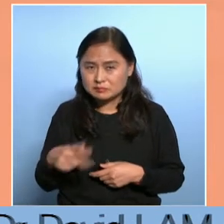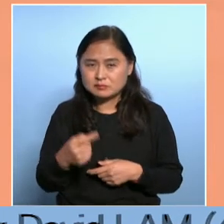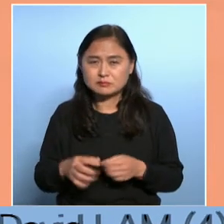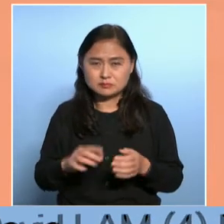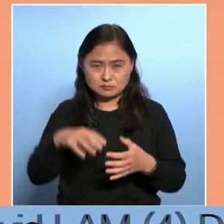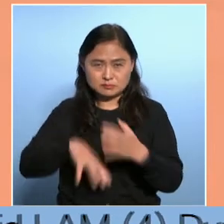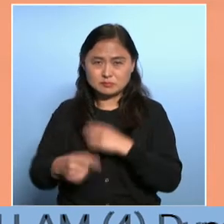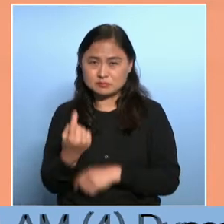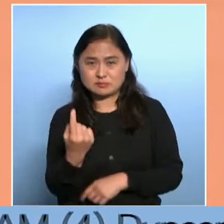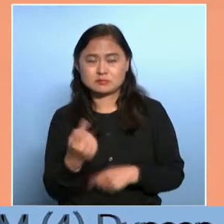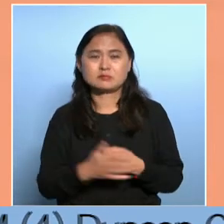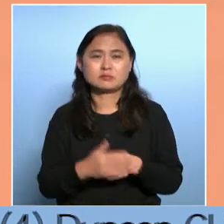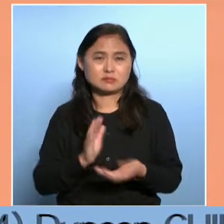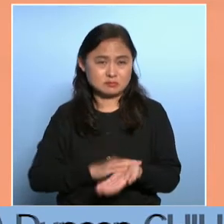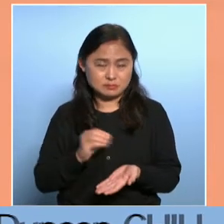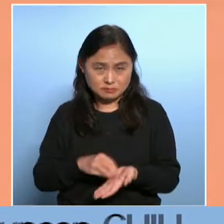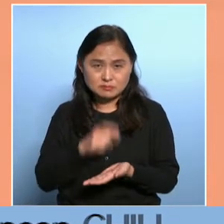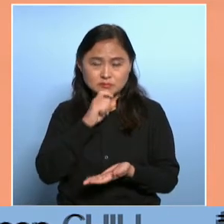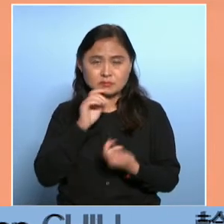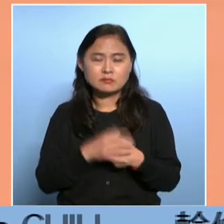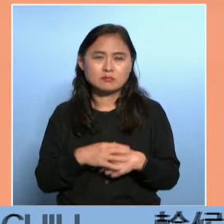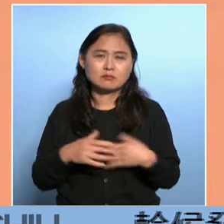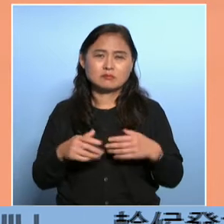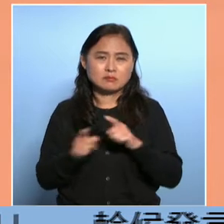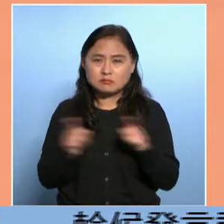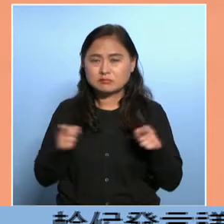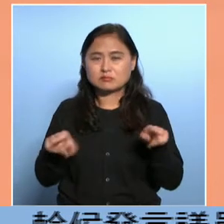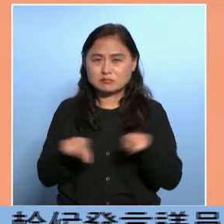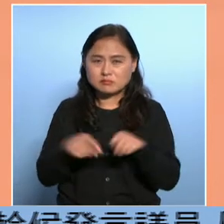such premises. If there's one